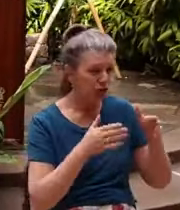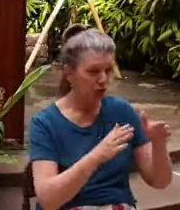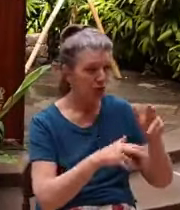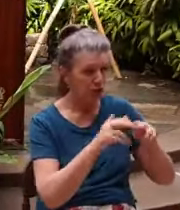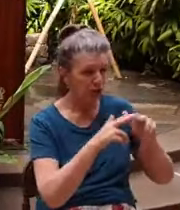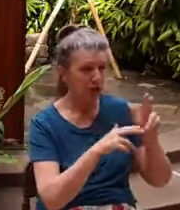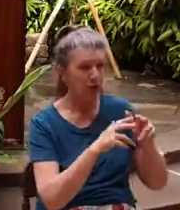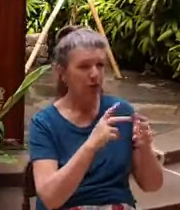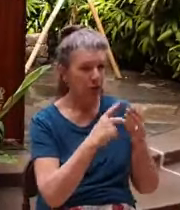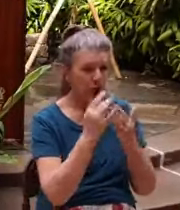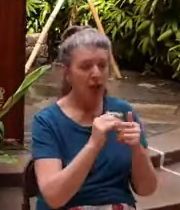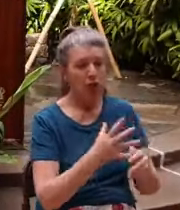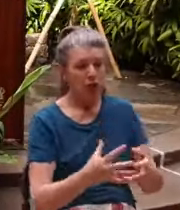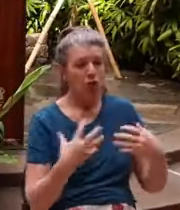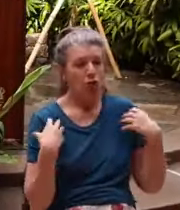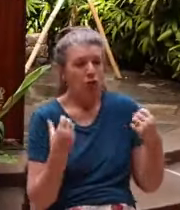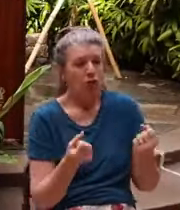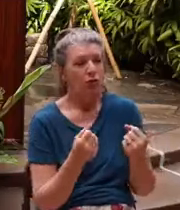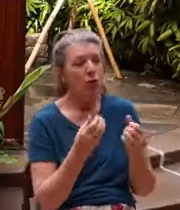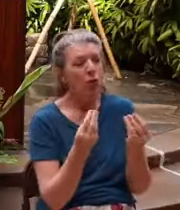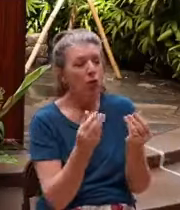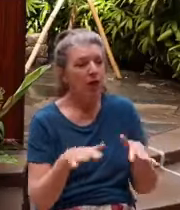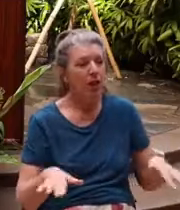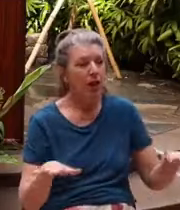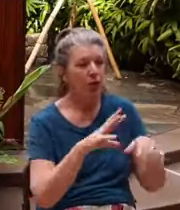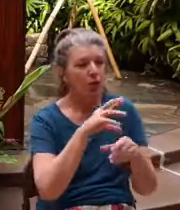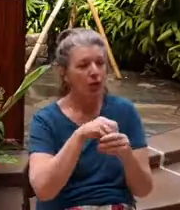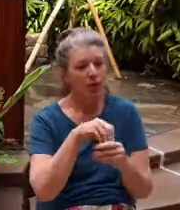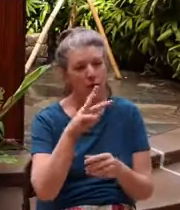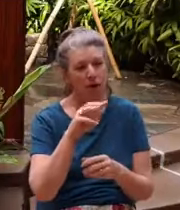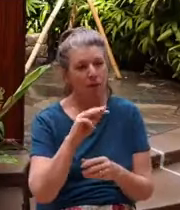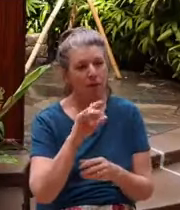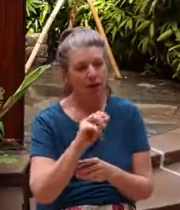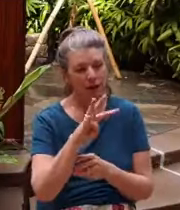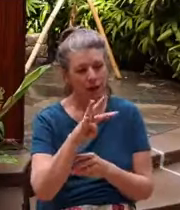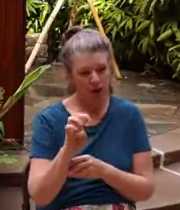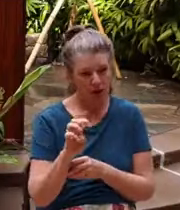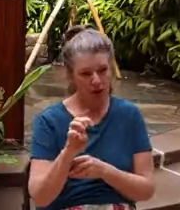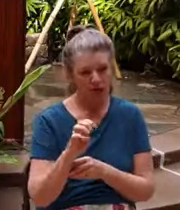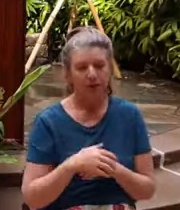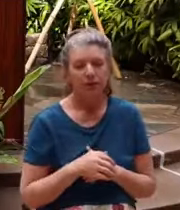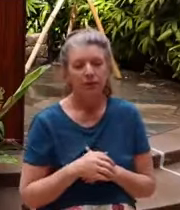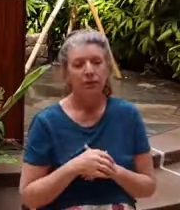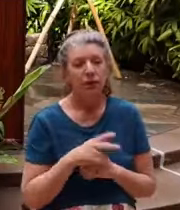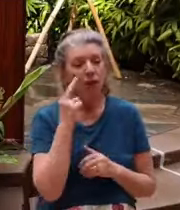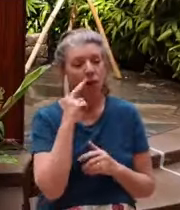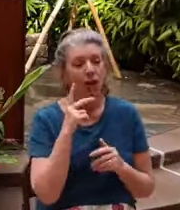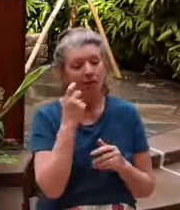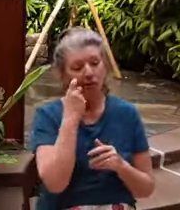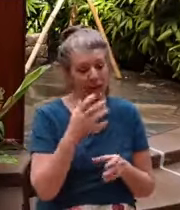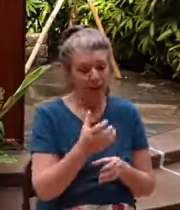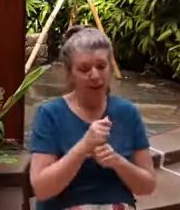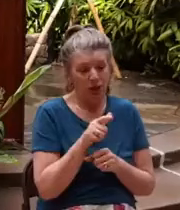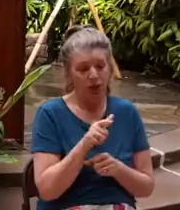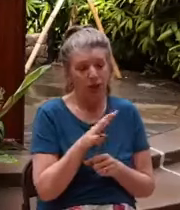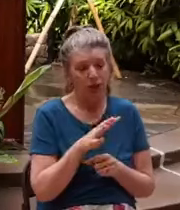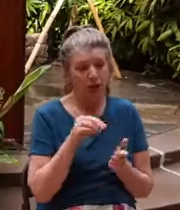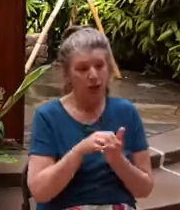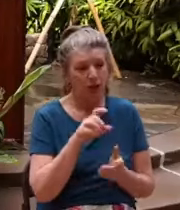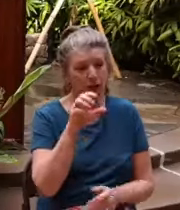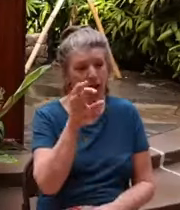restoration of wetlands within Waimea 400. Kauai was also recently awarded $24.8 million for